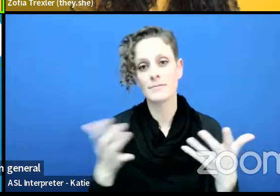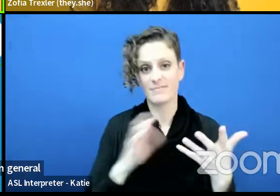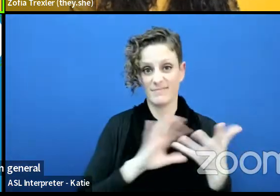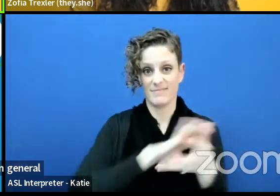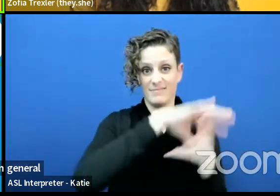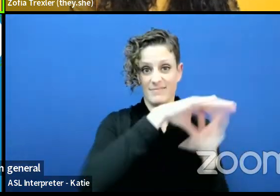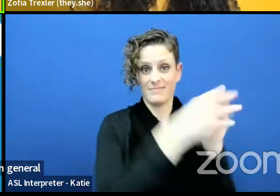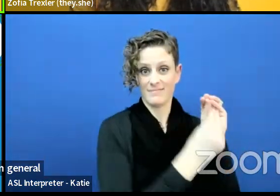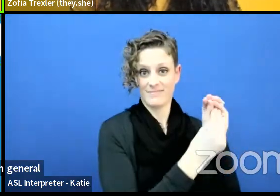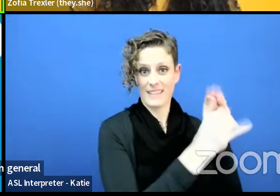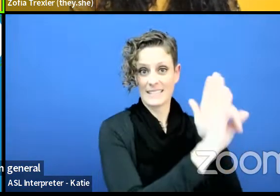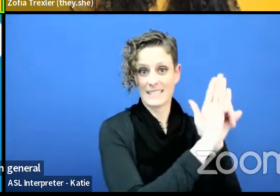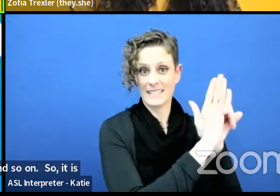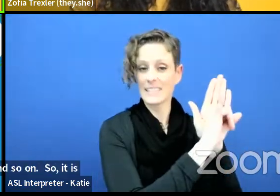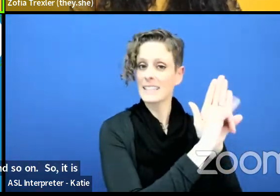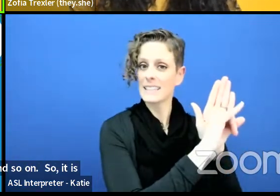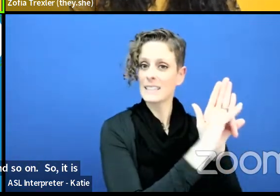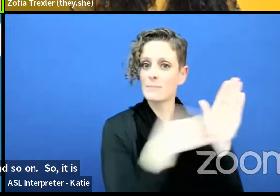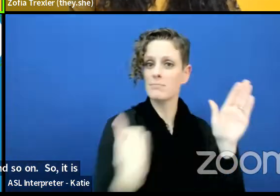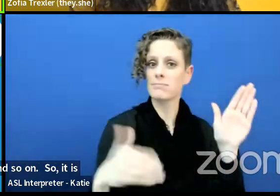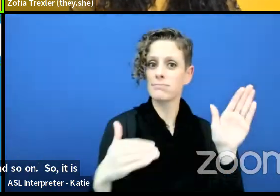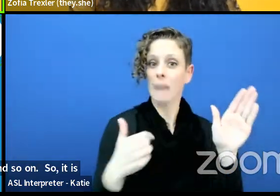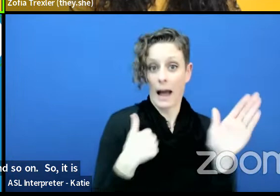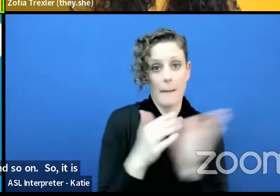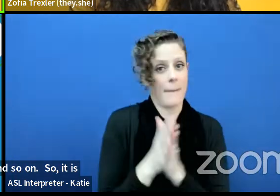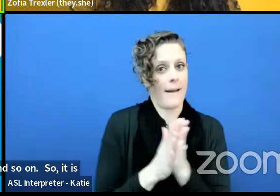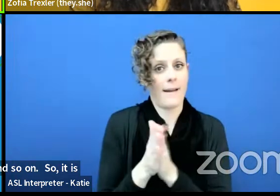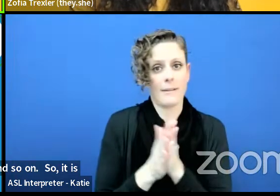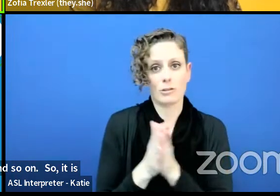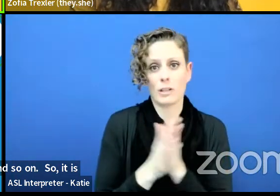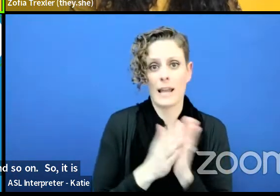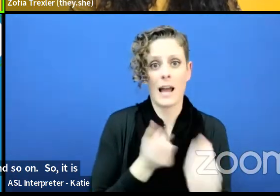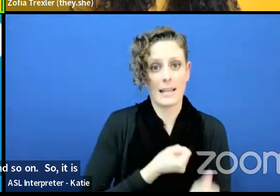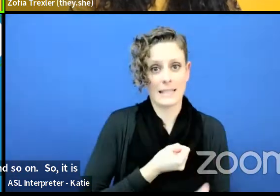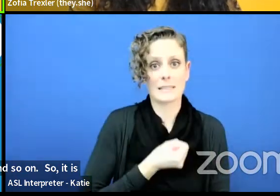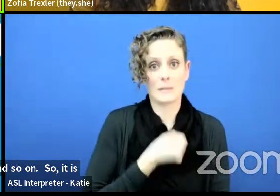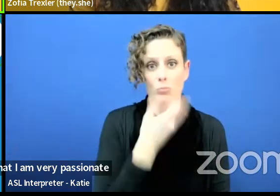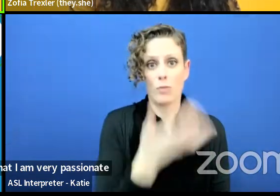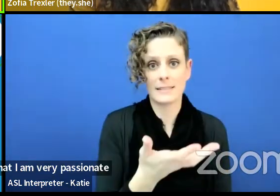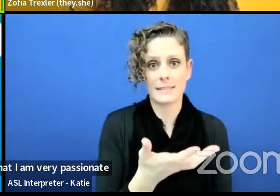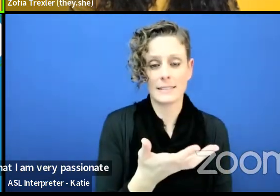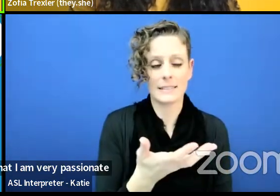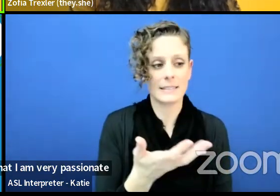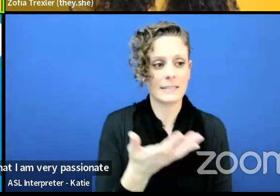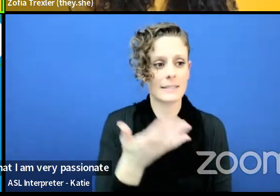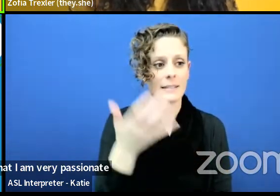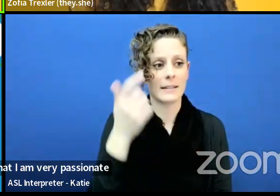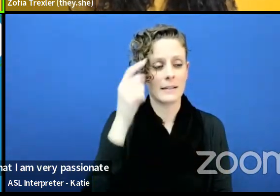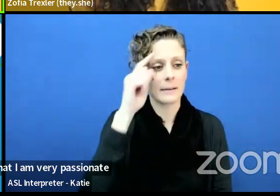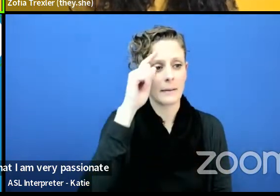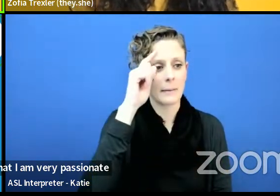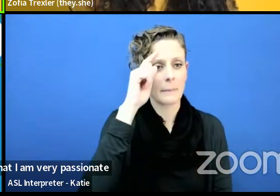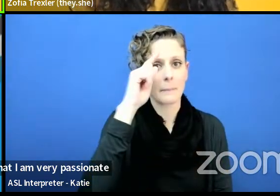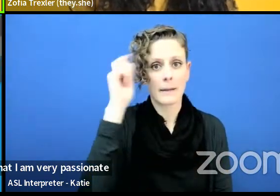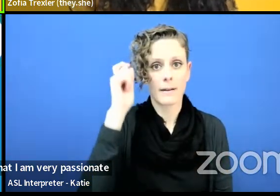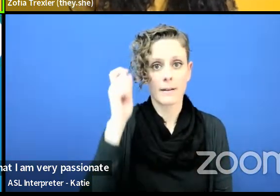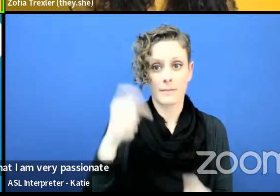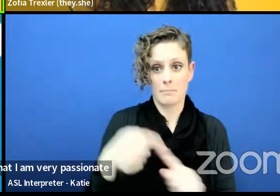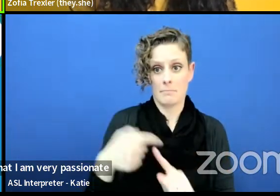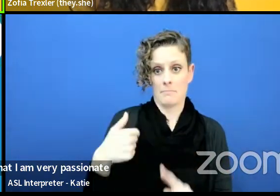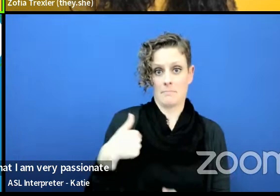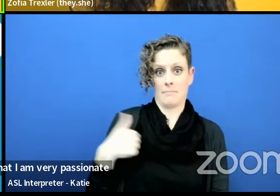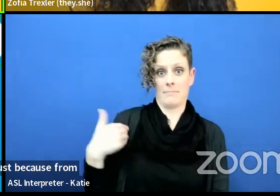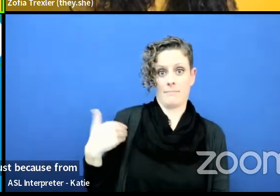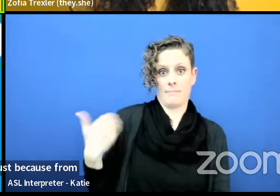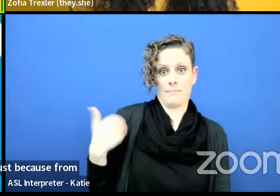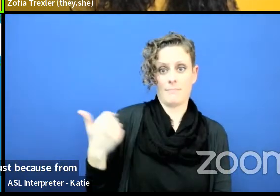big and something that I'm very passionate in expressing, just because from a young age, I have had to face